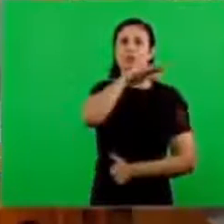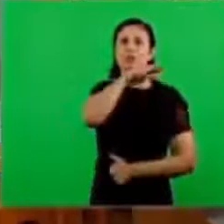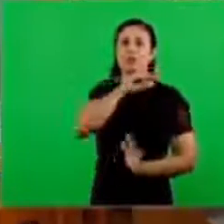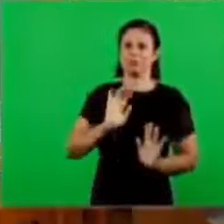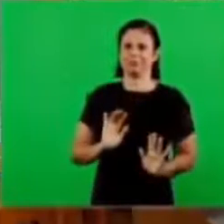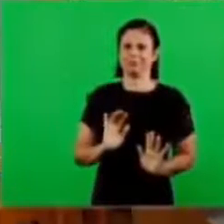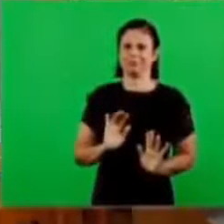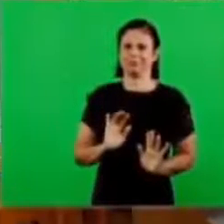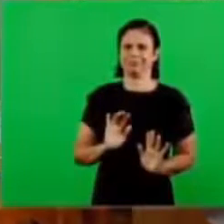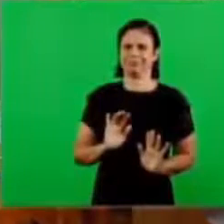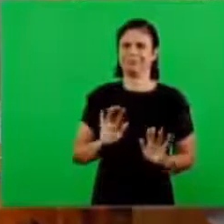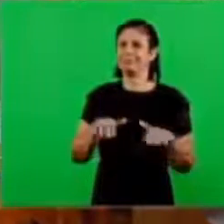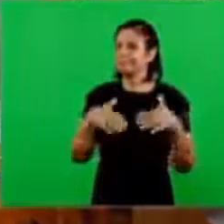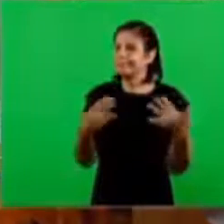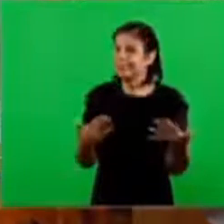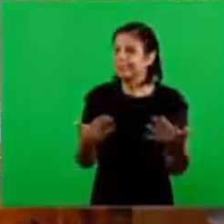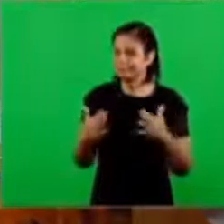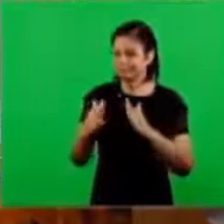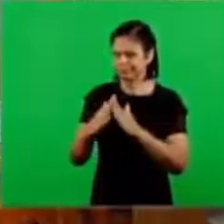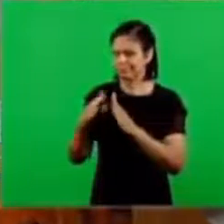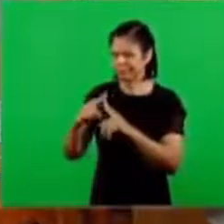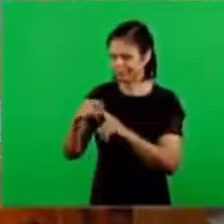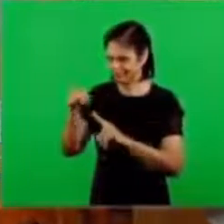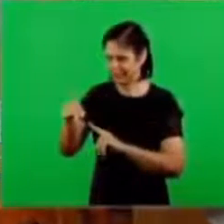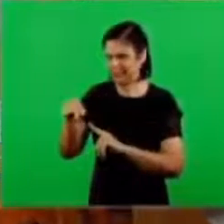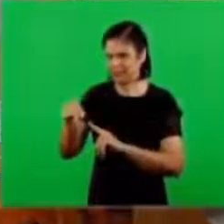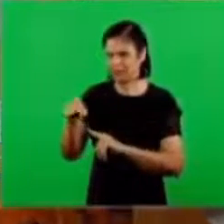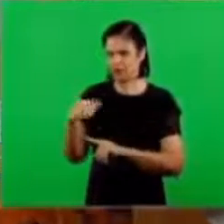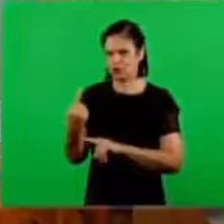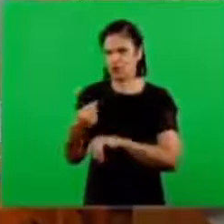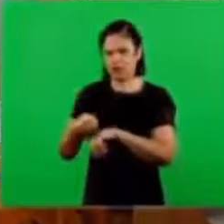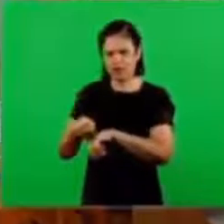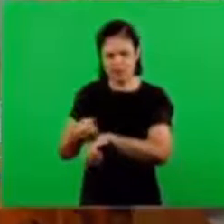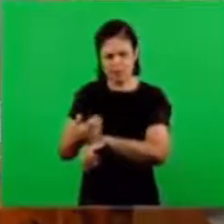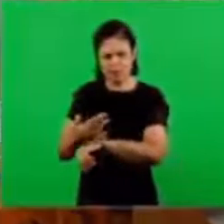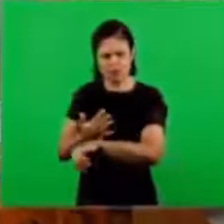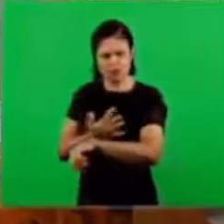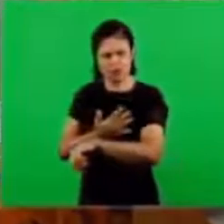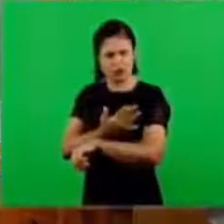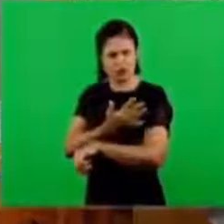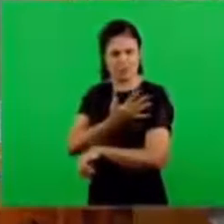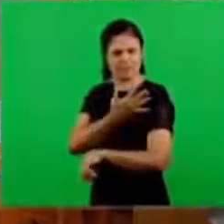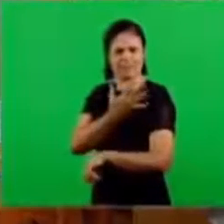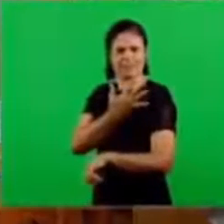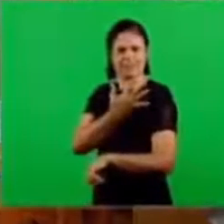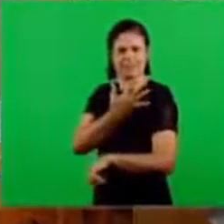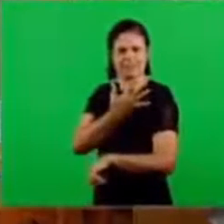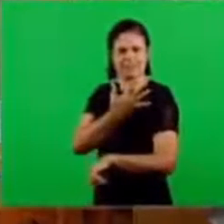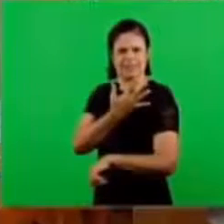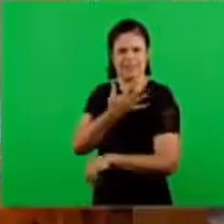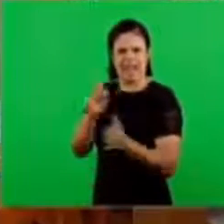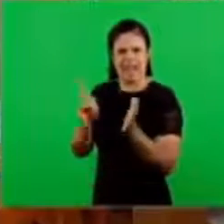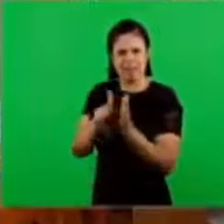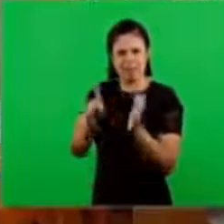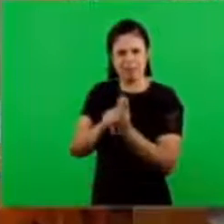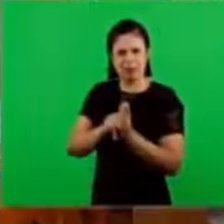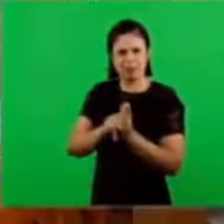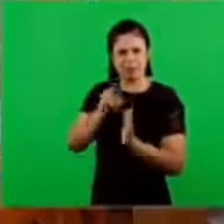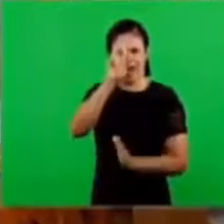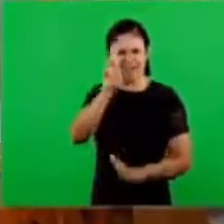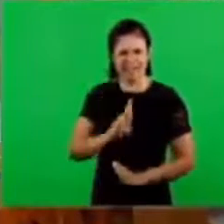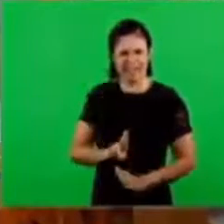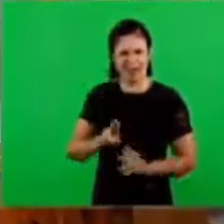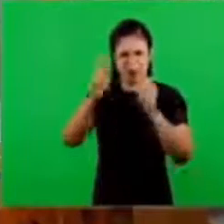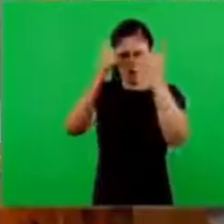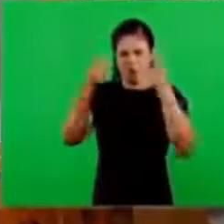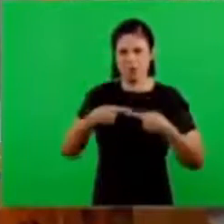church, the problem is different, because our emotions, they are